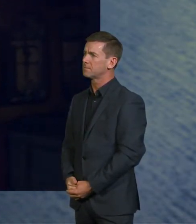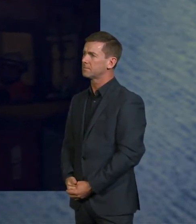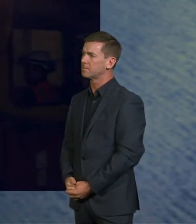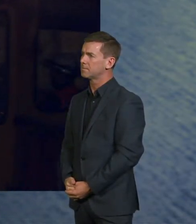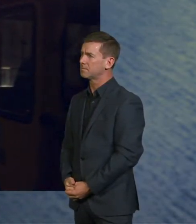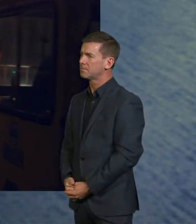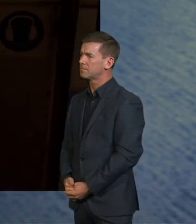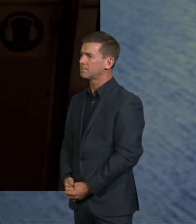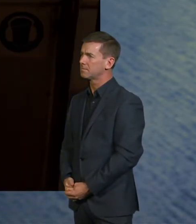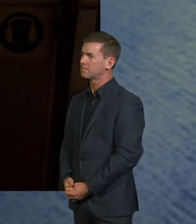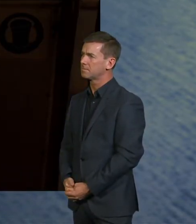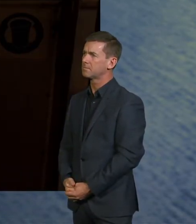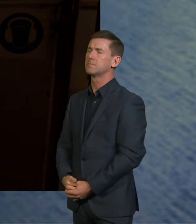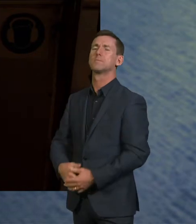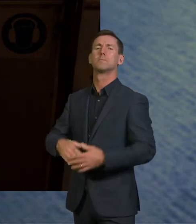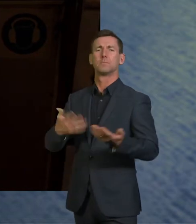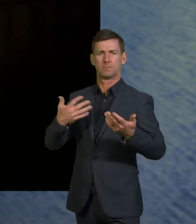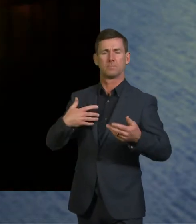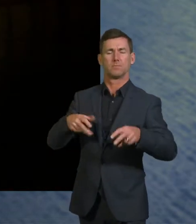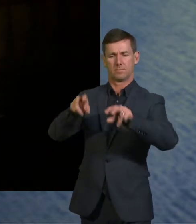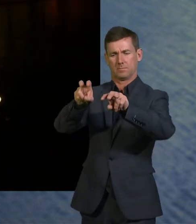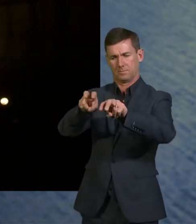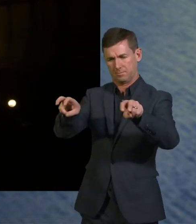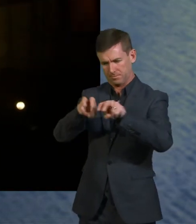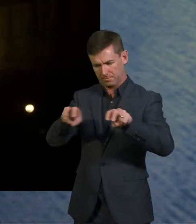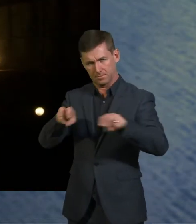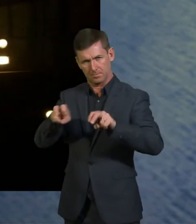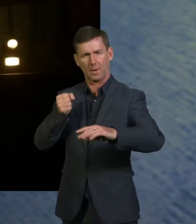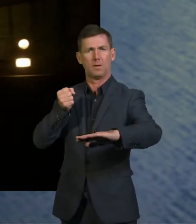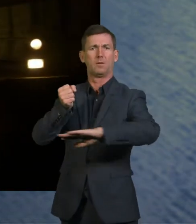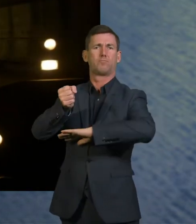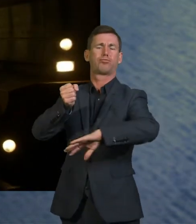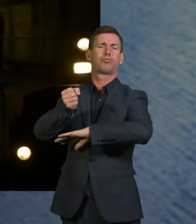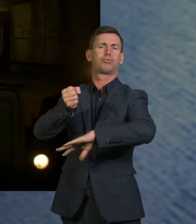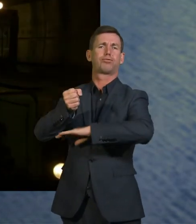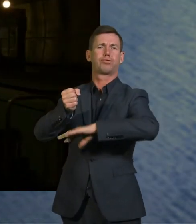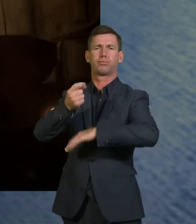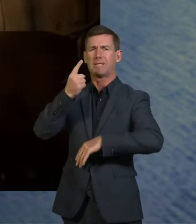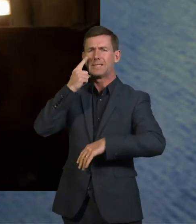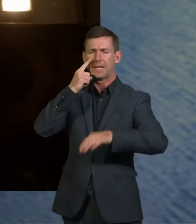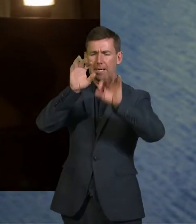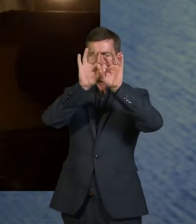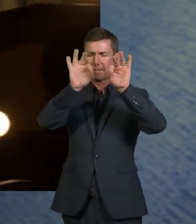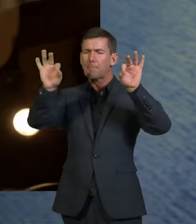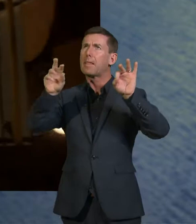Now they can travel down the tunnel on their diesel-powered works train and find the section of cable they need to replace.